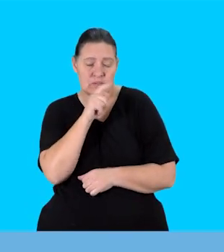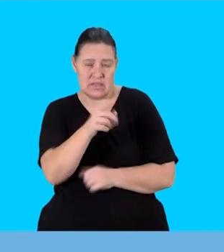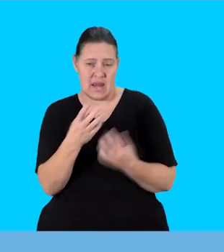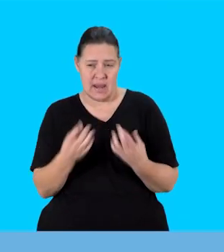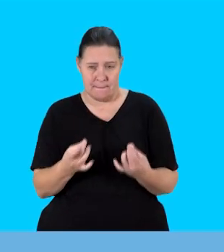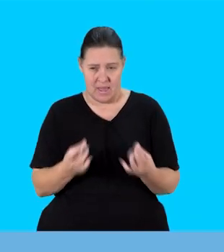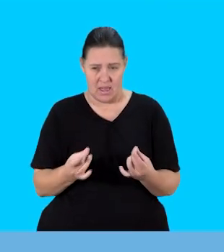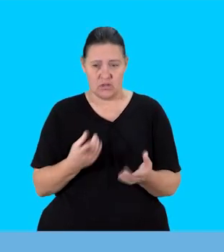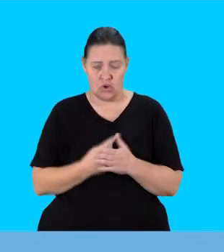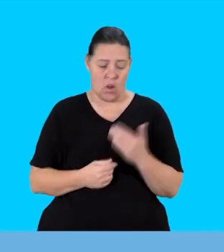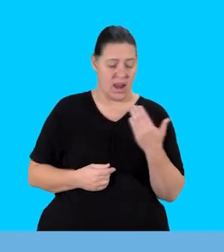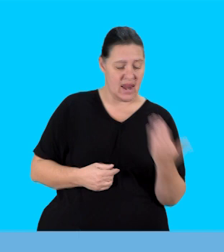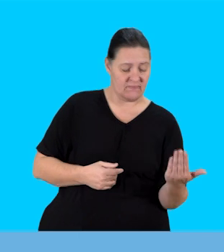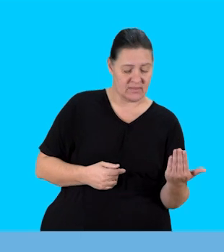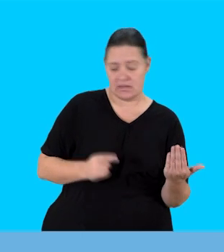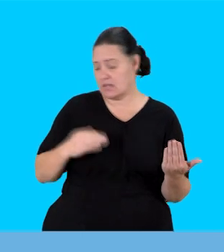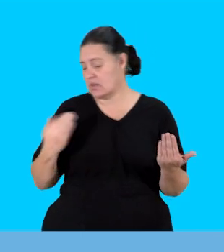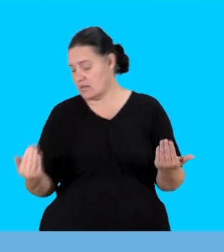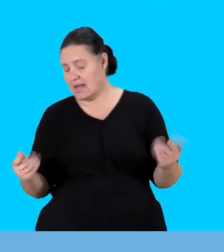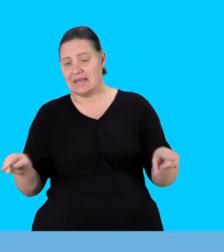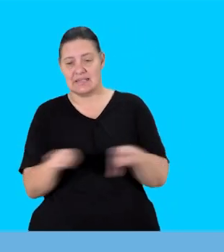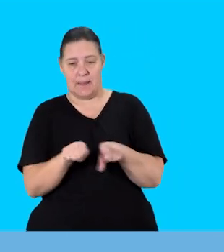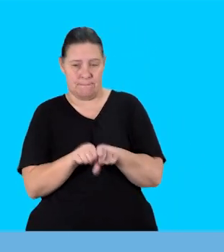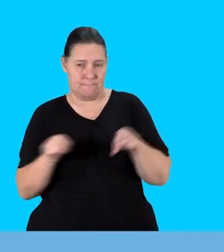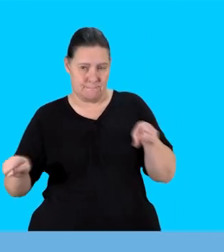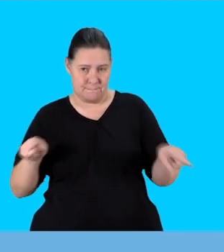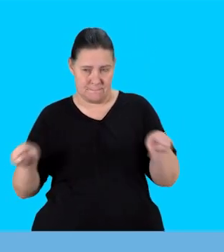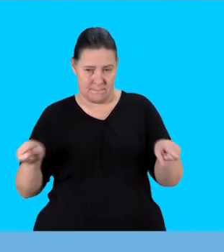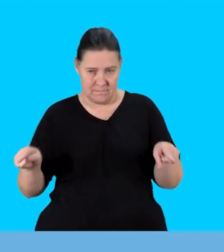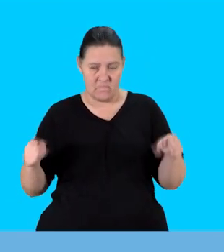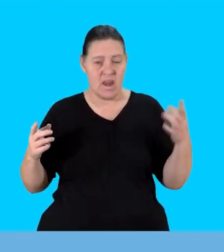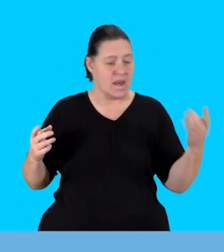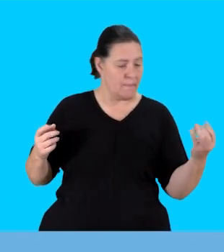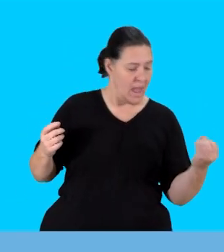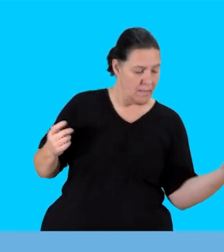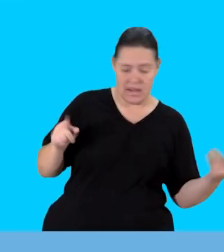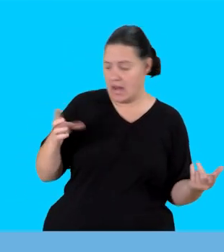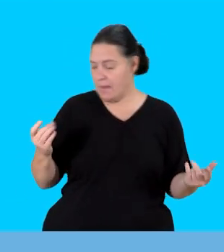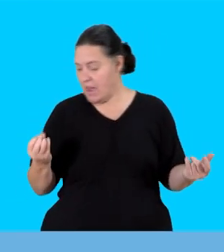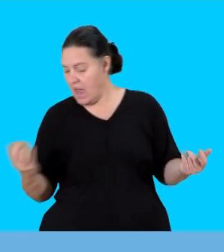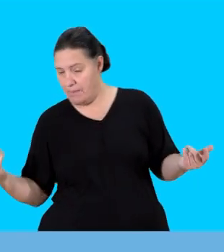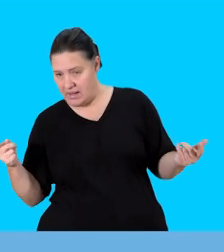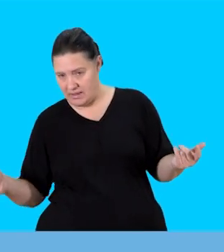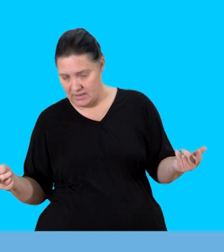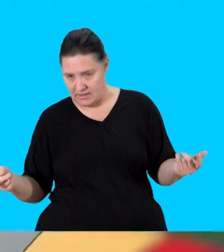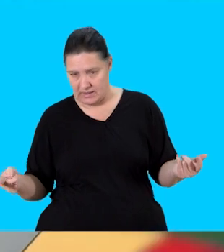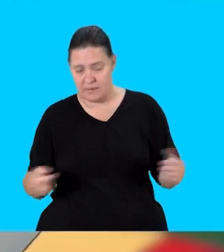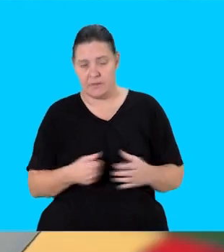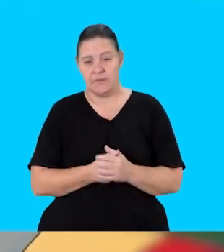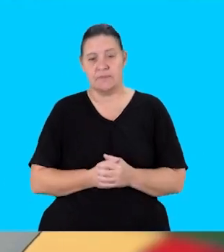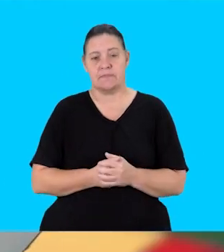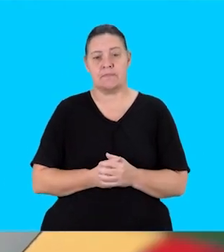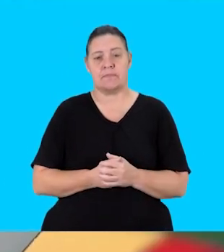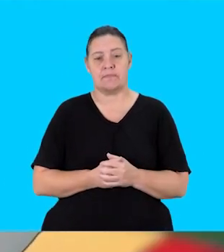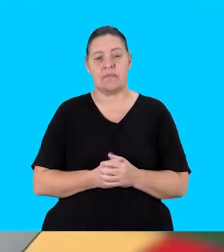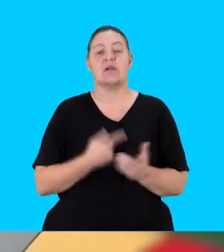using those numbers so that the left-hand side can be the same as the right-hand side in terms of the number of atoms, the number of molecules on either